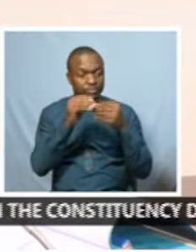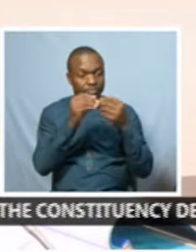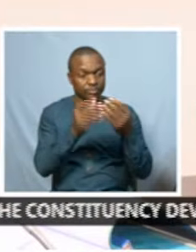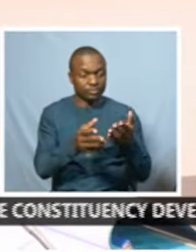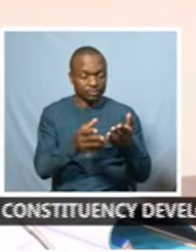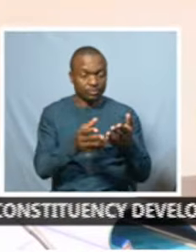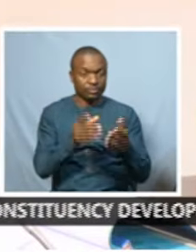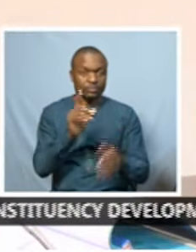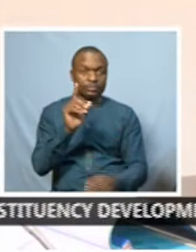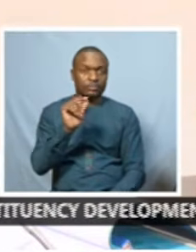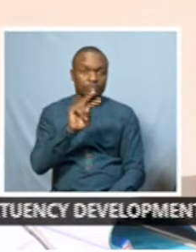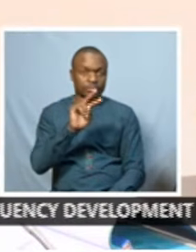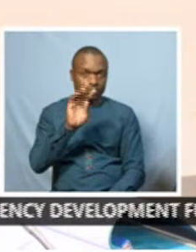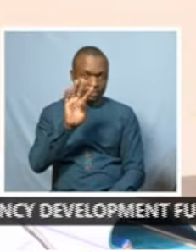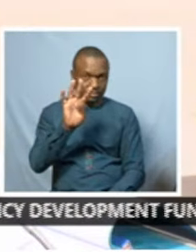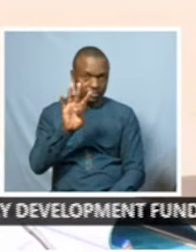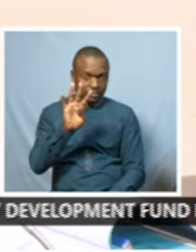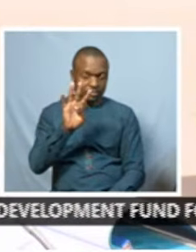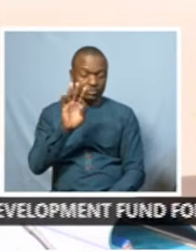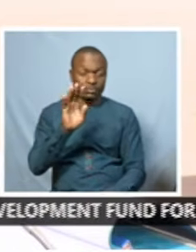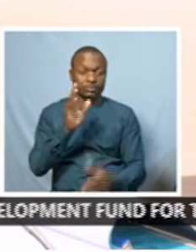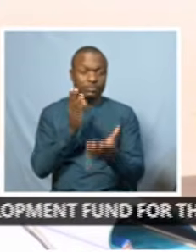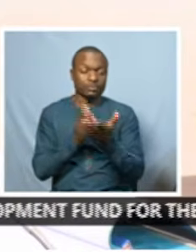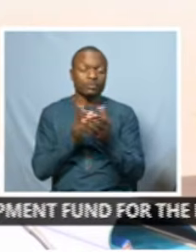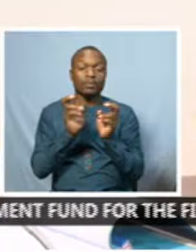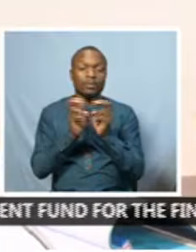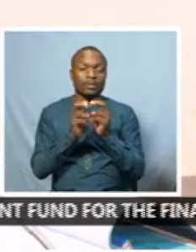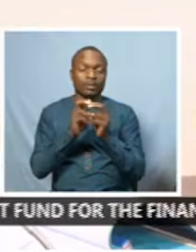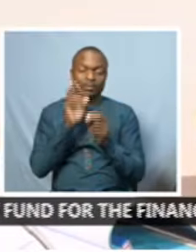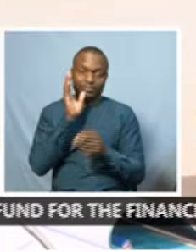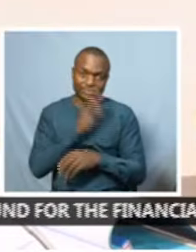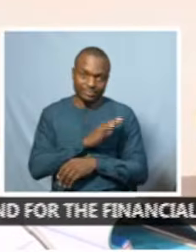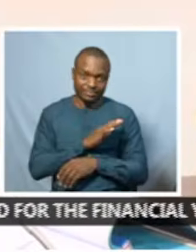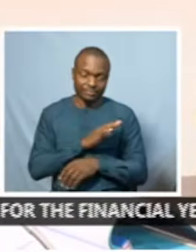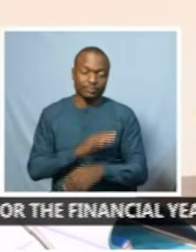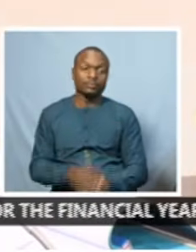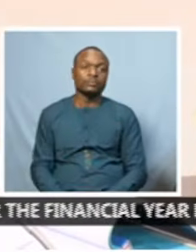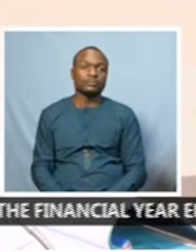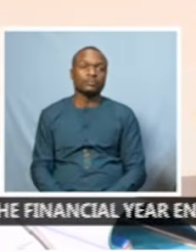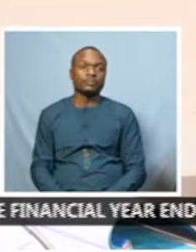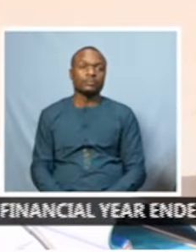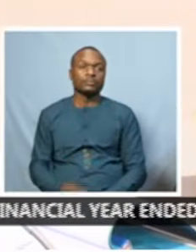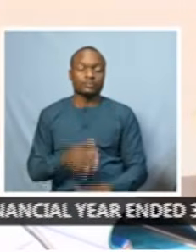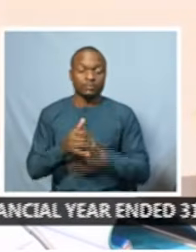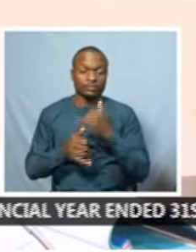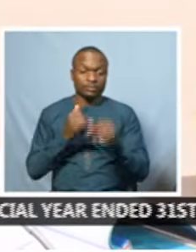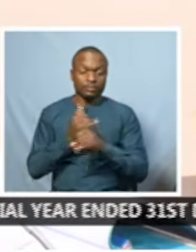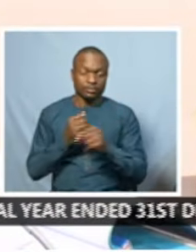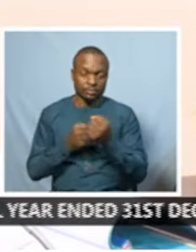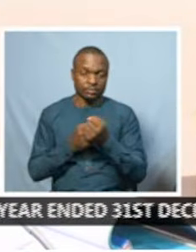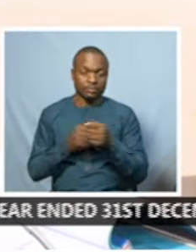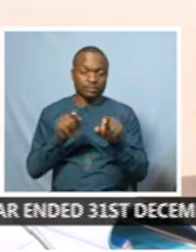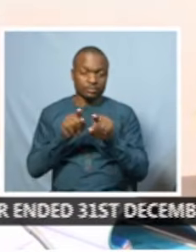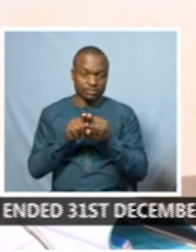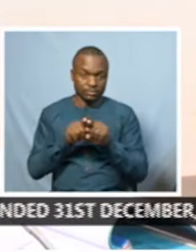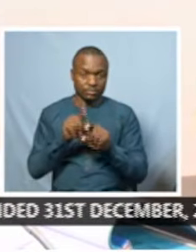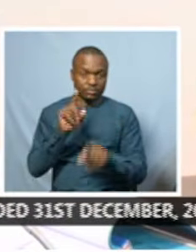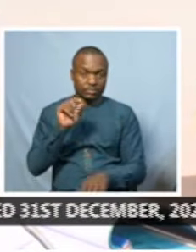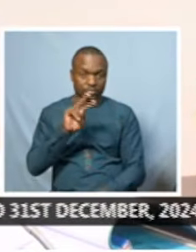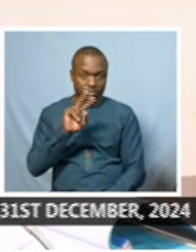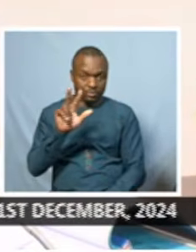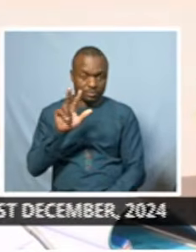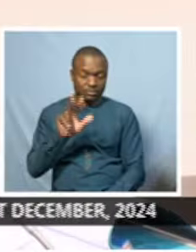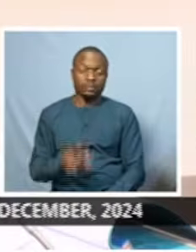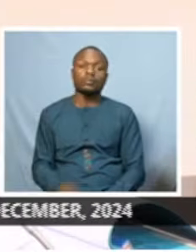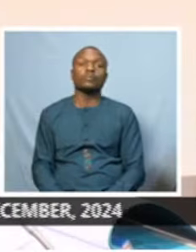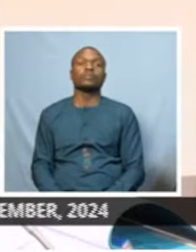approved them in 2024 and had these contracts done, the year of funding is still 2023.